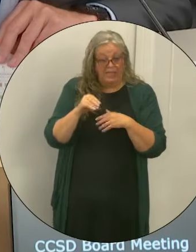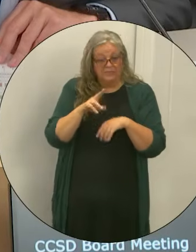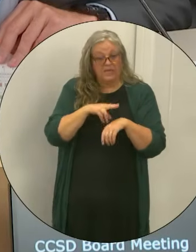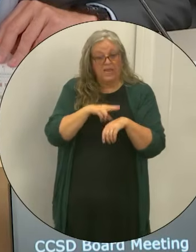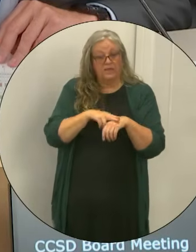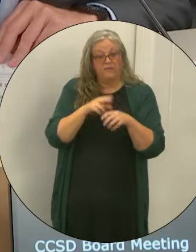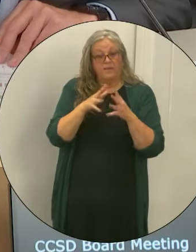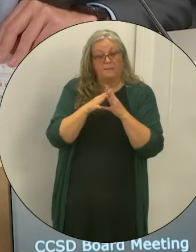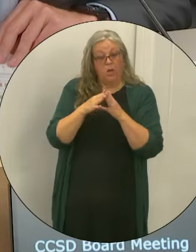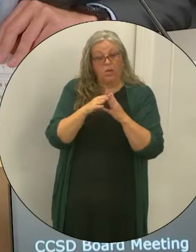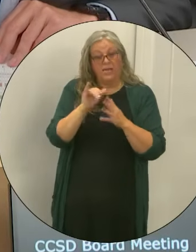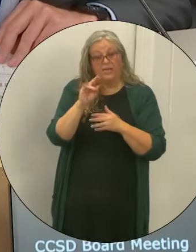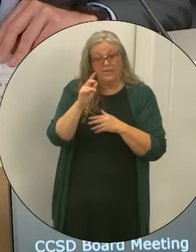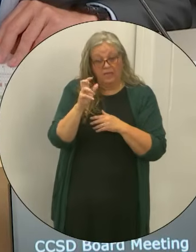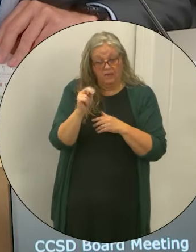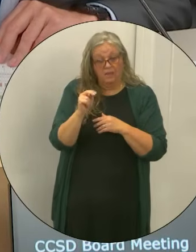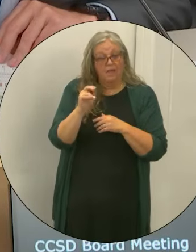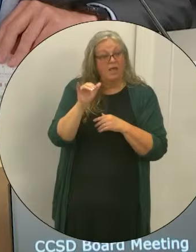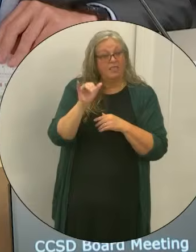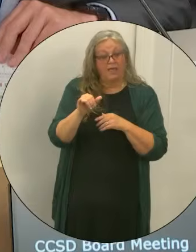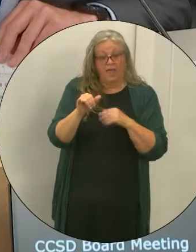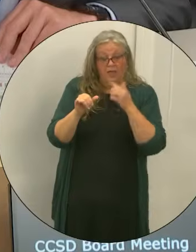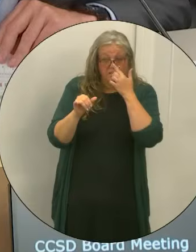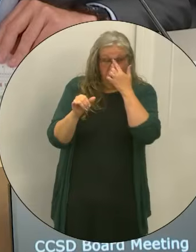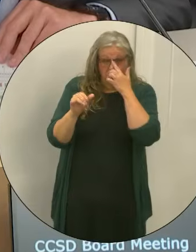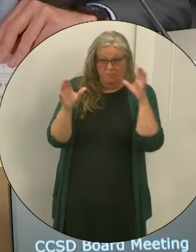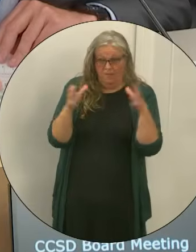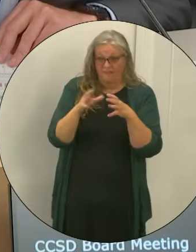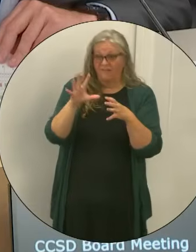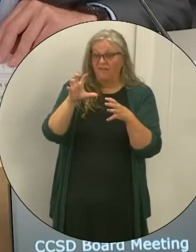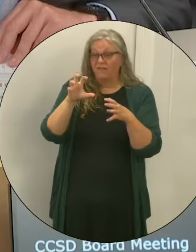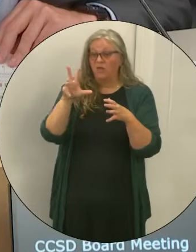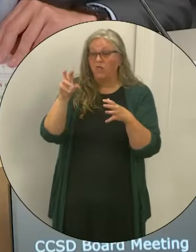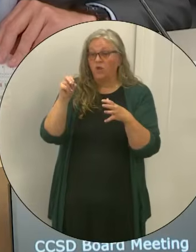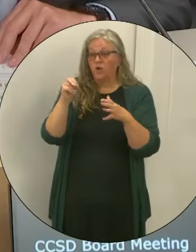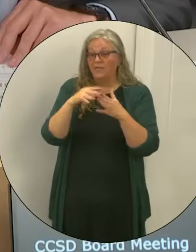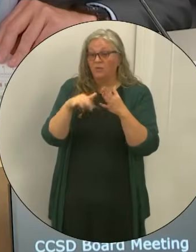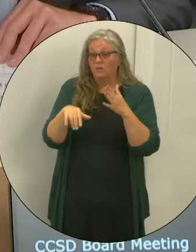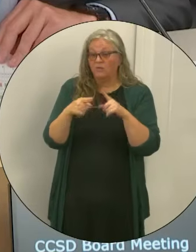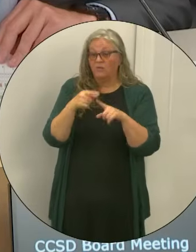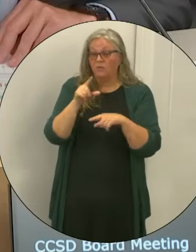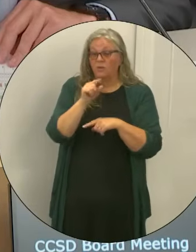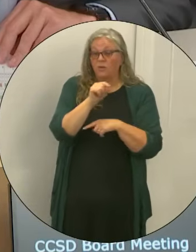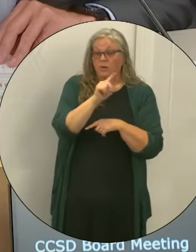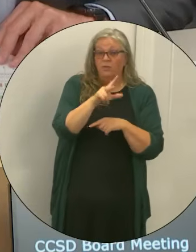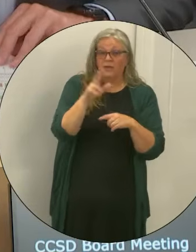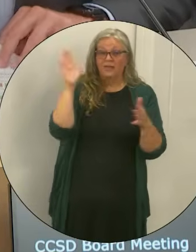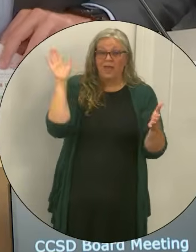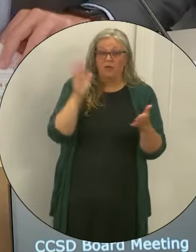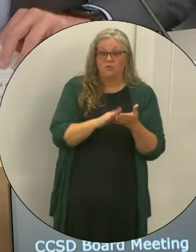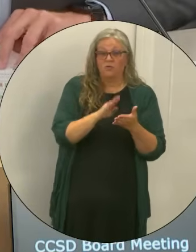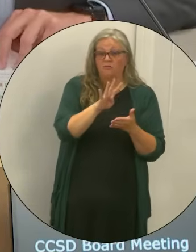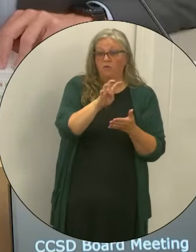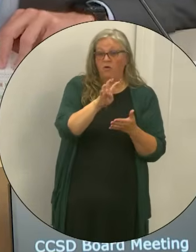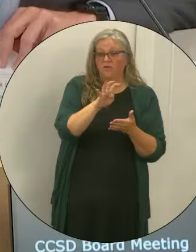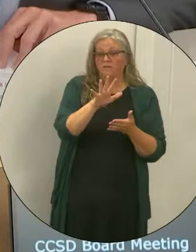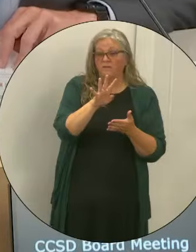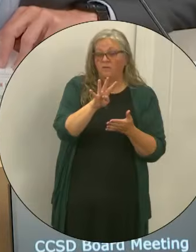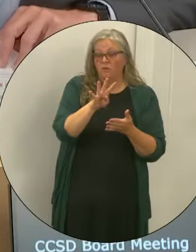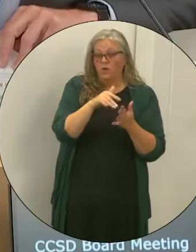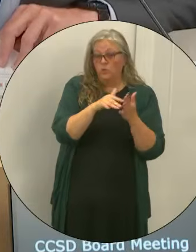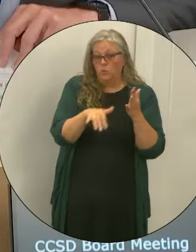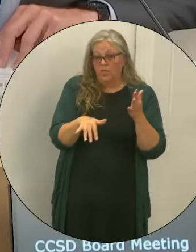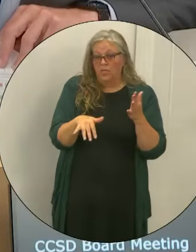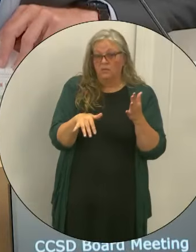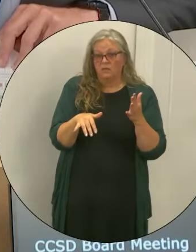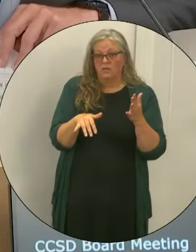number, the population has dropped from 530 students in 2023 down to 454 students in